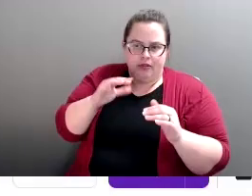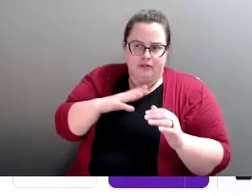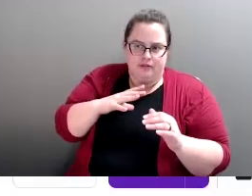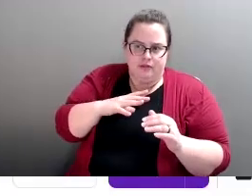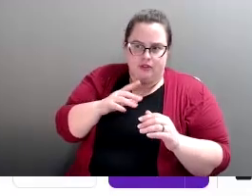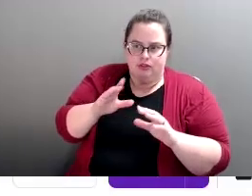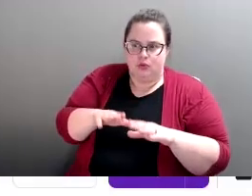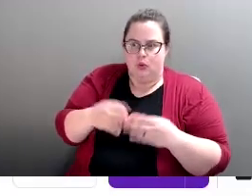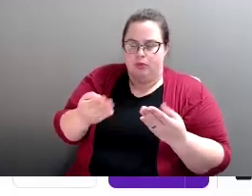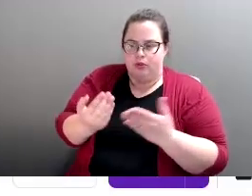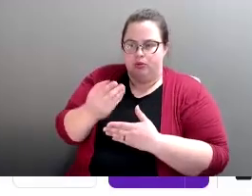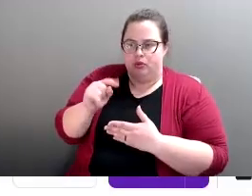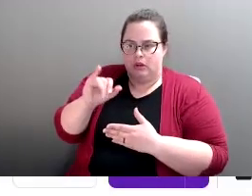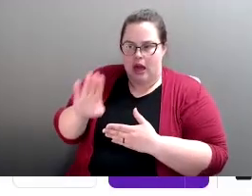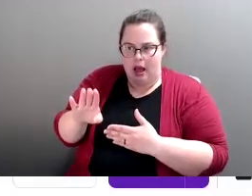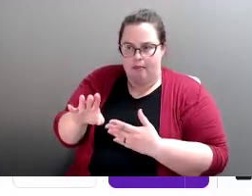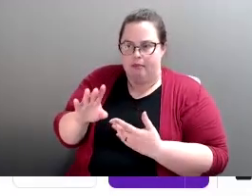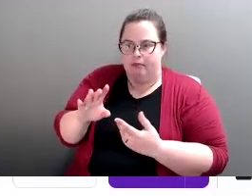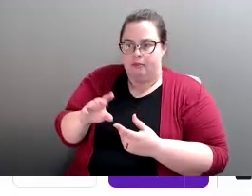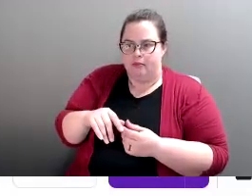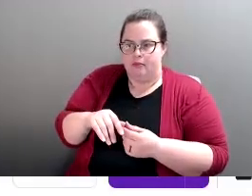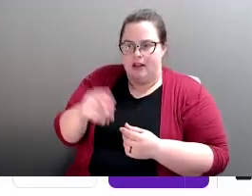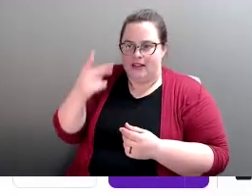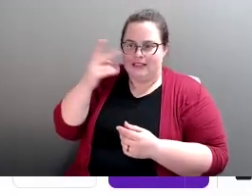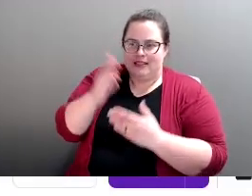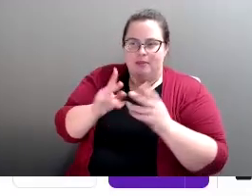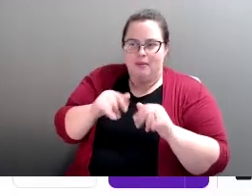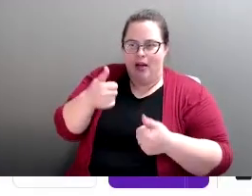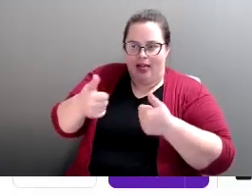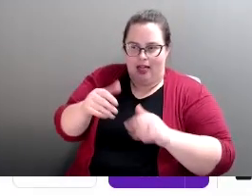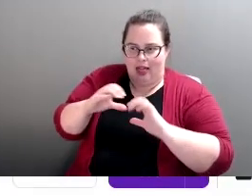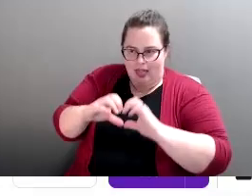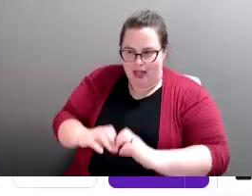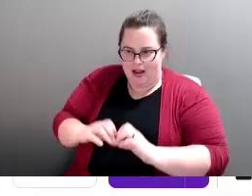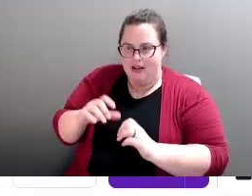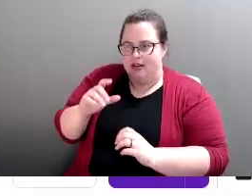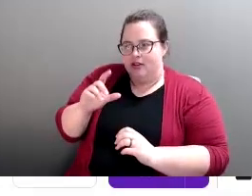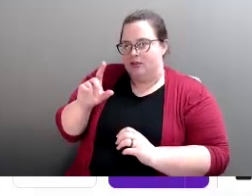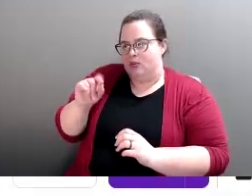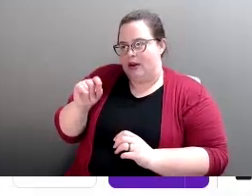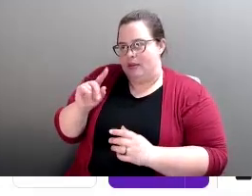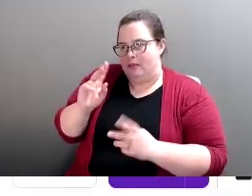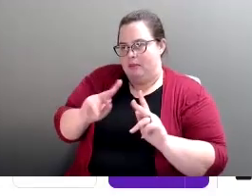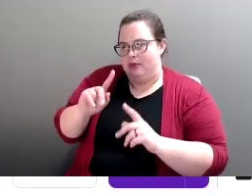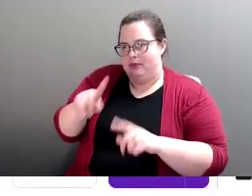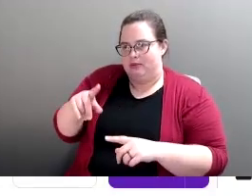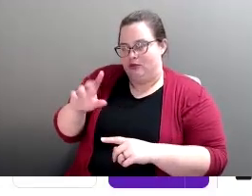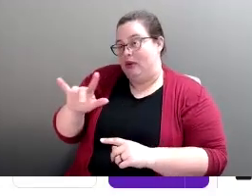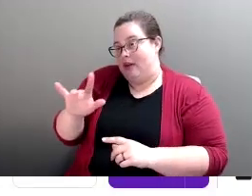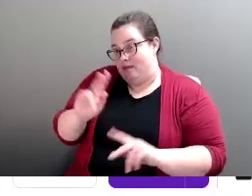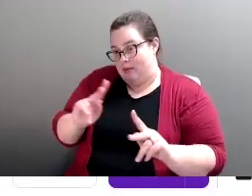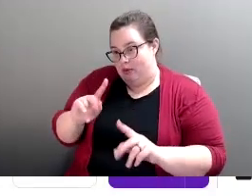a new tab wherever you're at. And I see some people already coming in there. We got 21 people so far, so that's